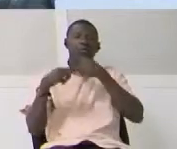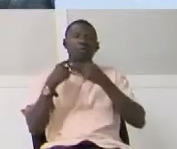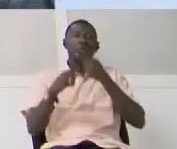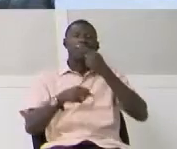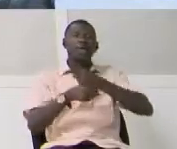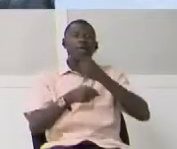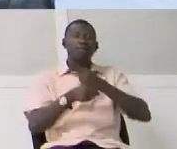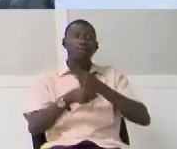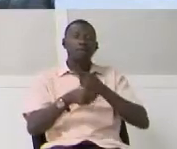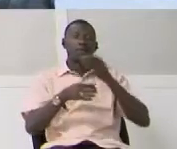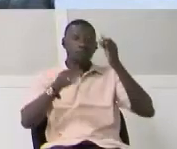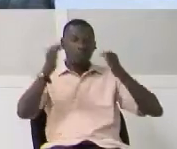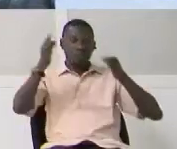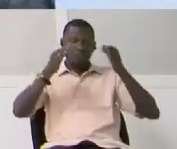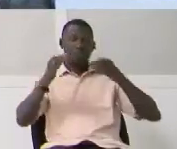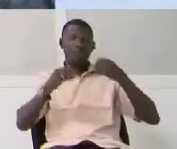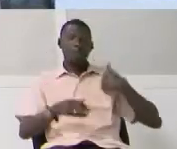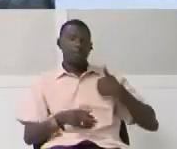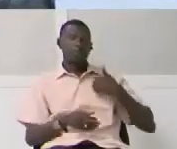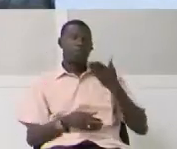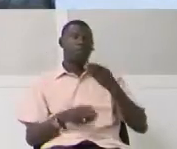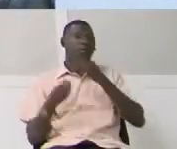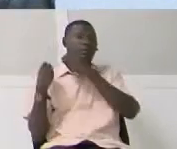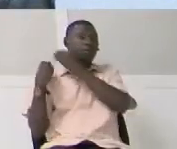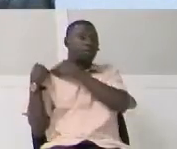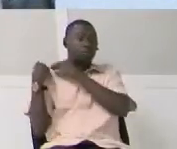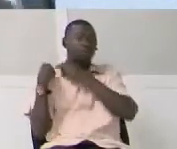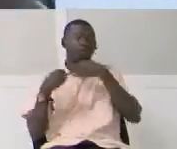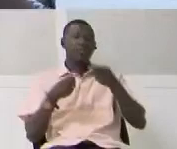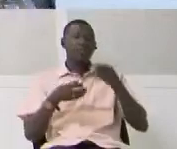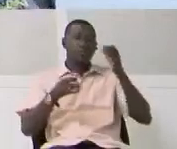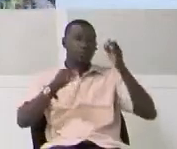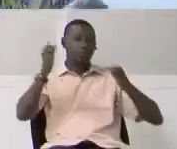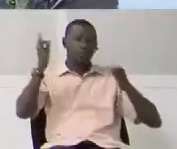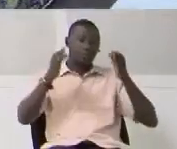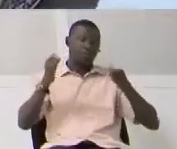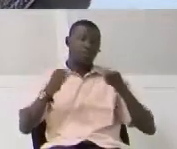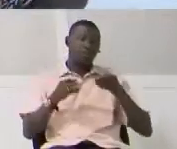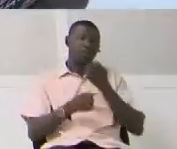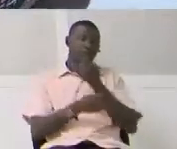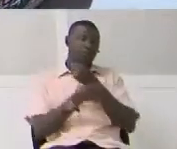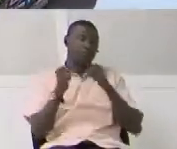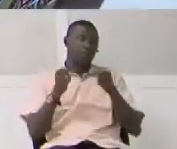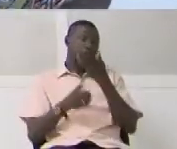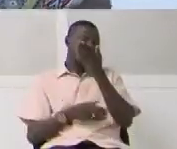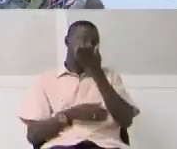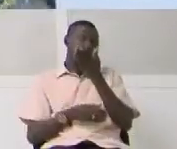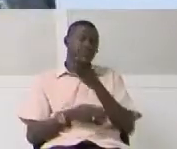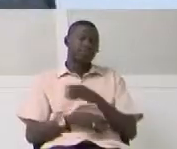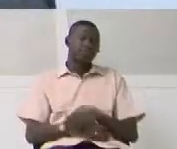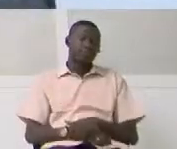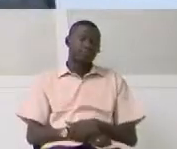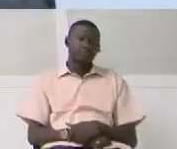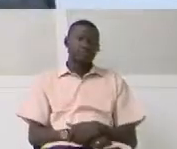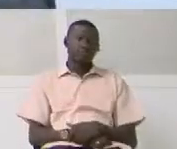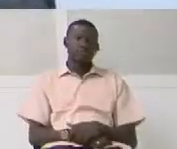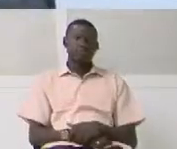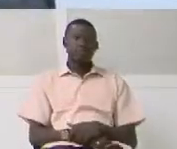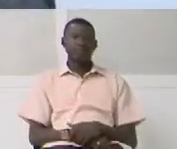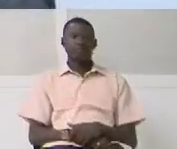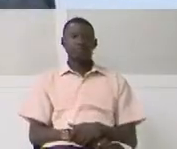that are in control of the system in a gambian dañ ko gambianize or whatever I could have they said they gambianized the